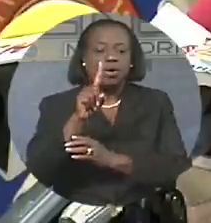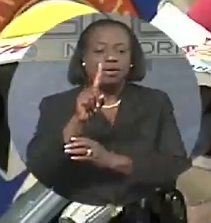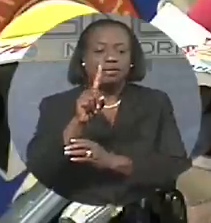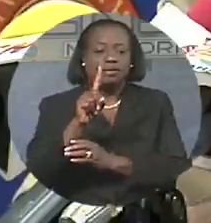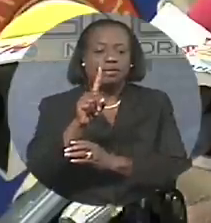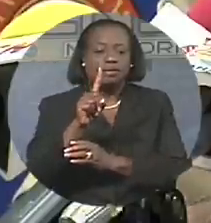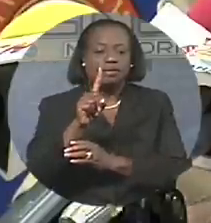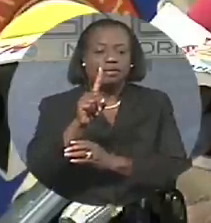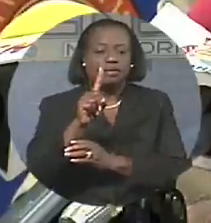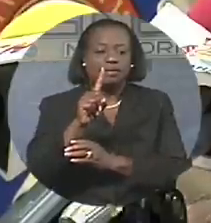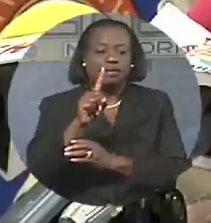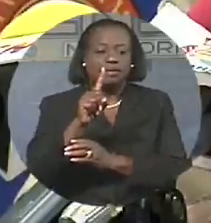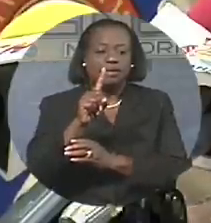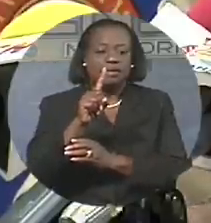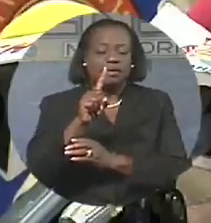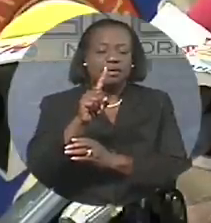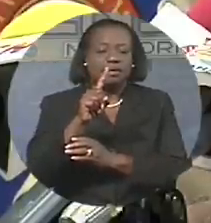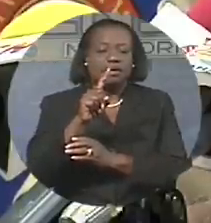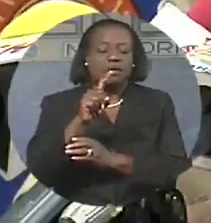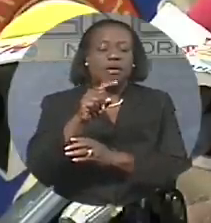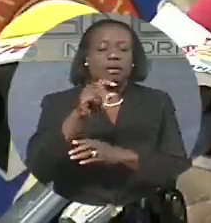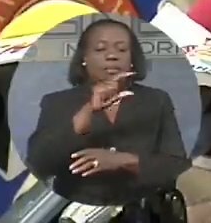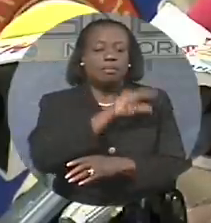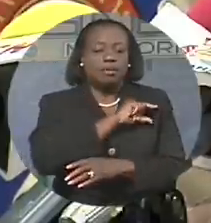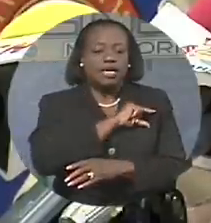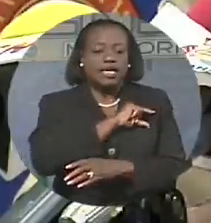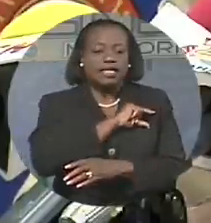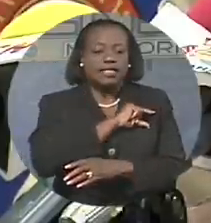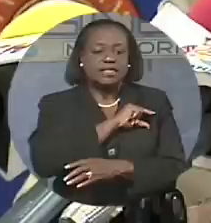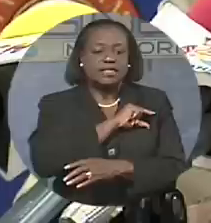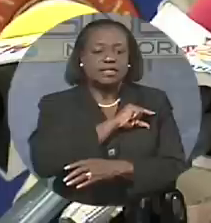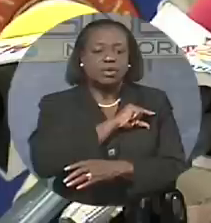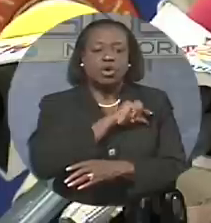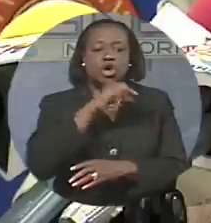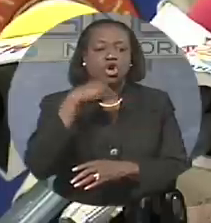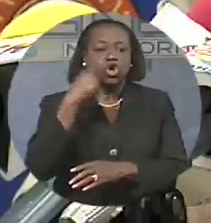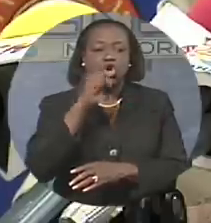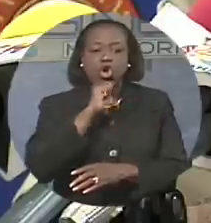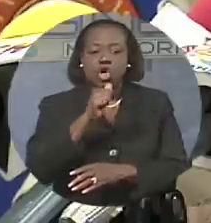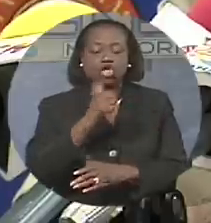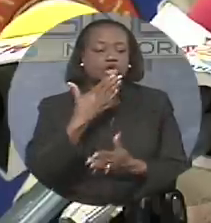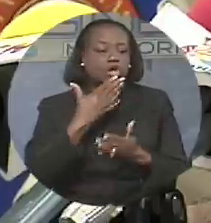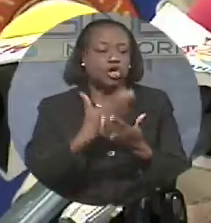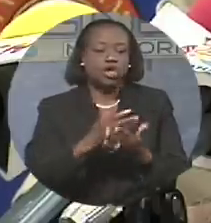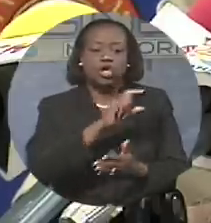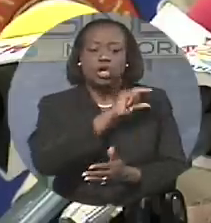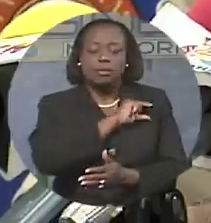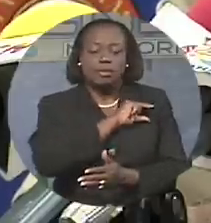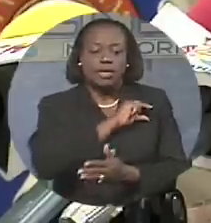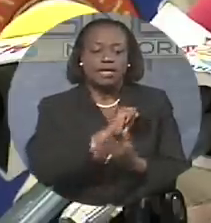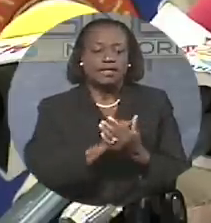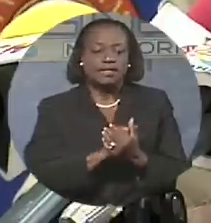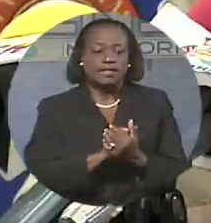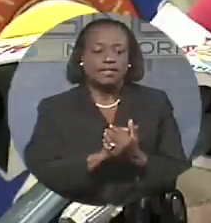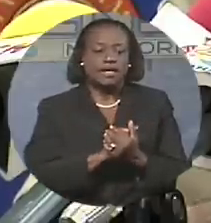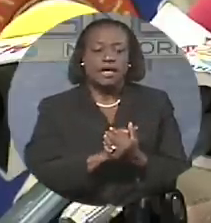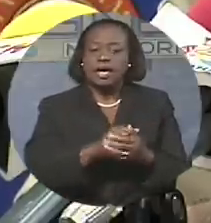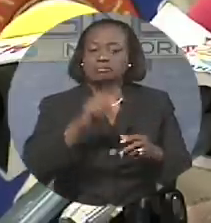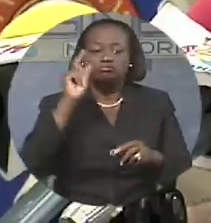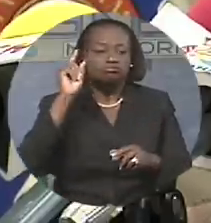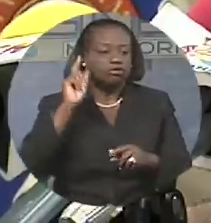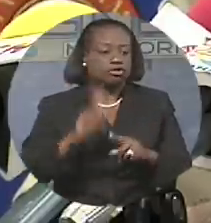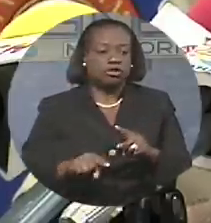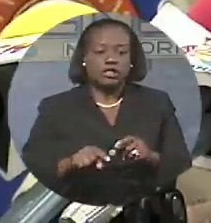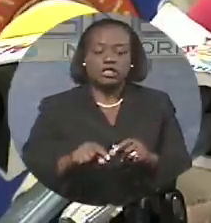is, officers ceasing to become efficient police officers and who the commissioner deemed could not continue to serve in the